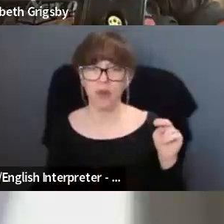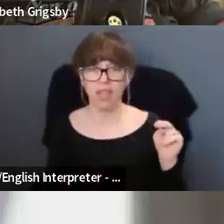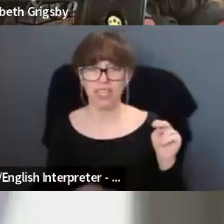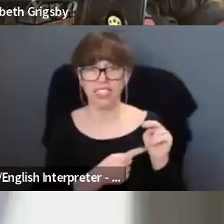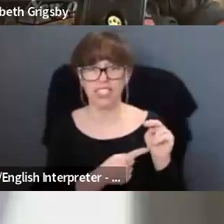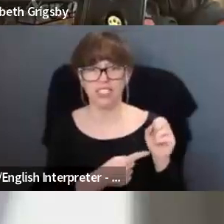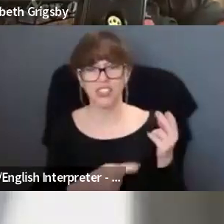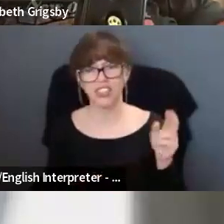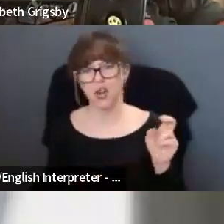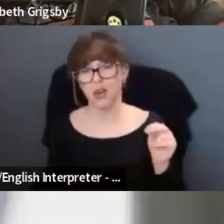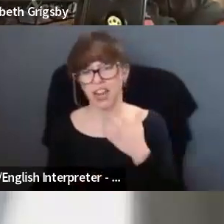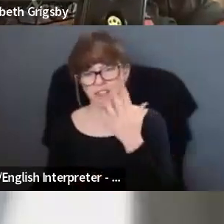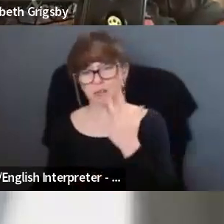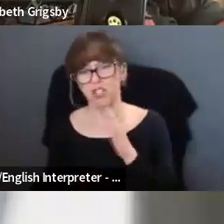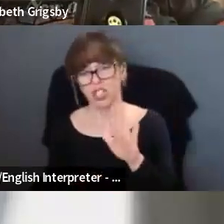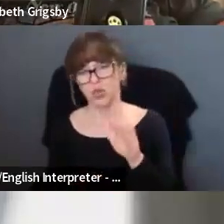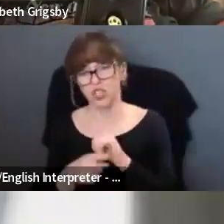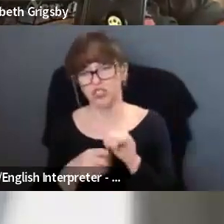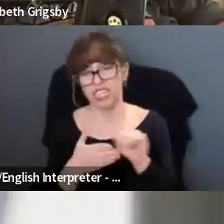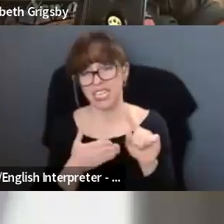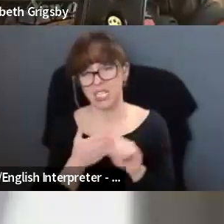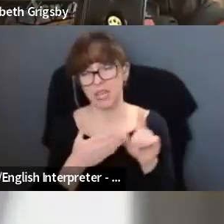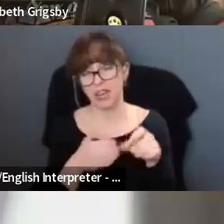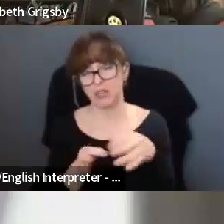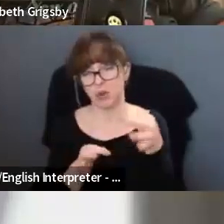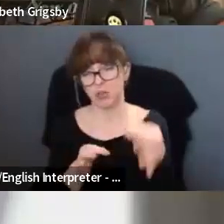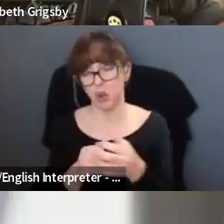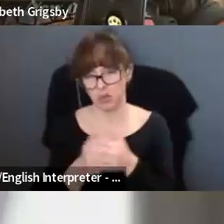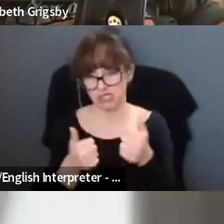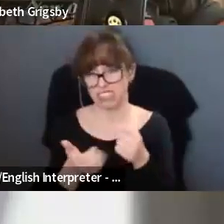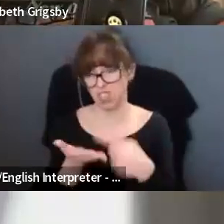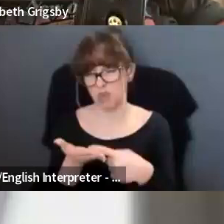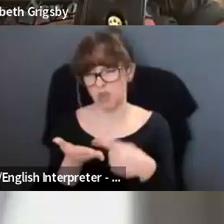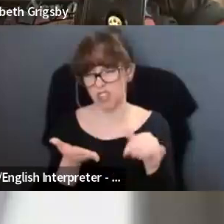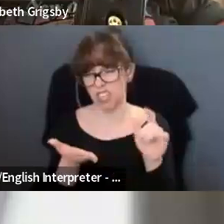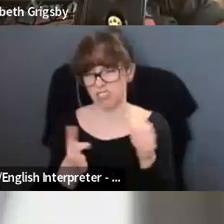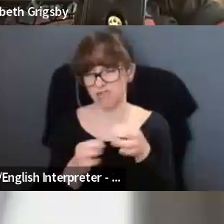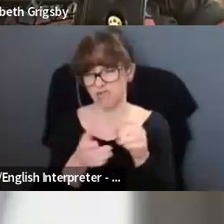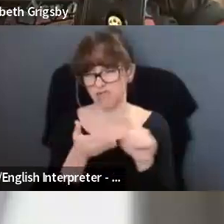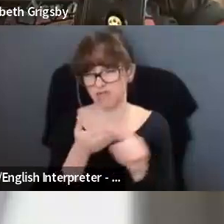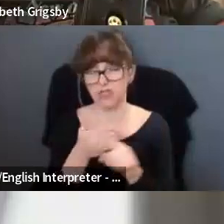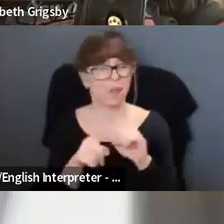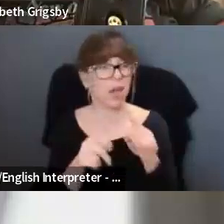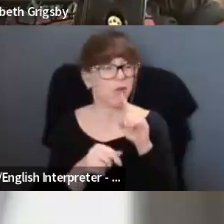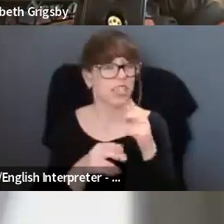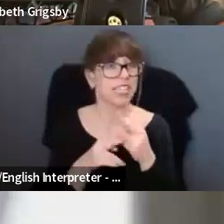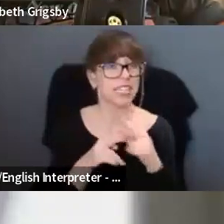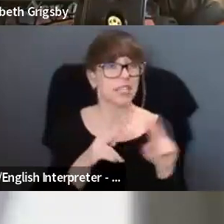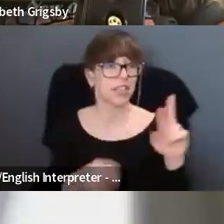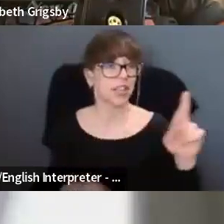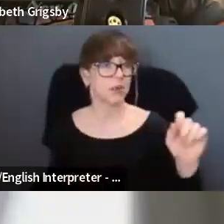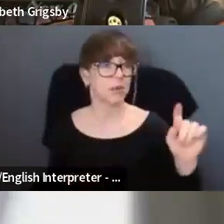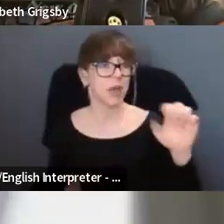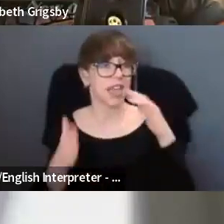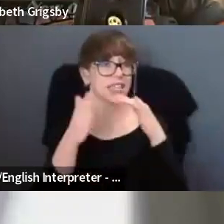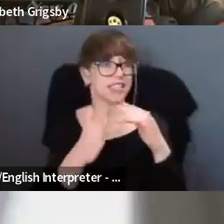week that you possibly looking at. I would like to just real quickly give a rate study update for